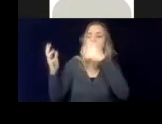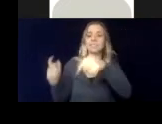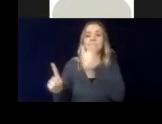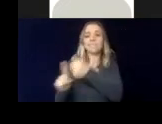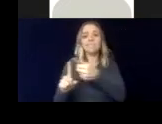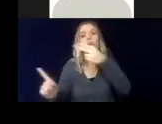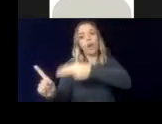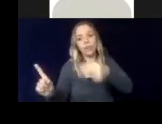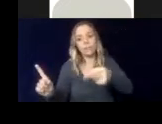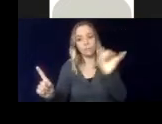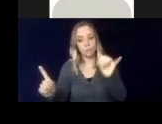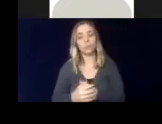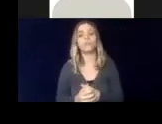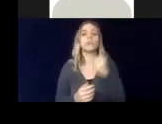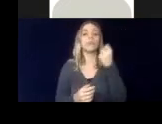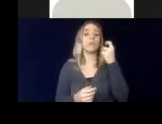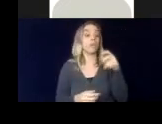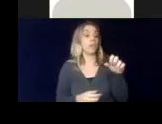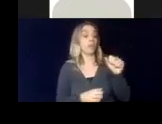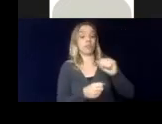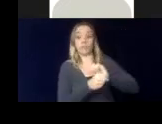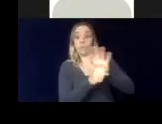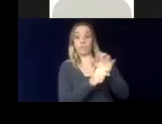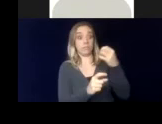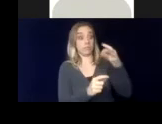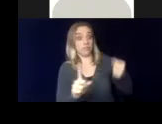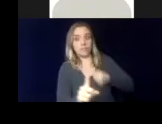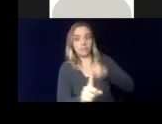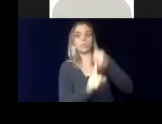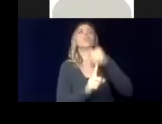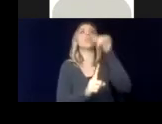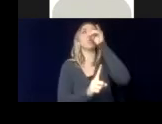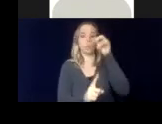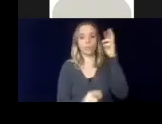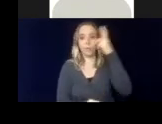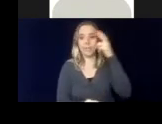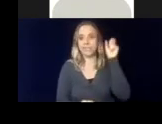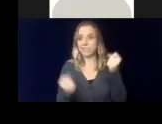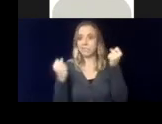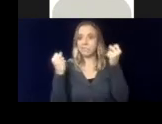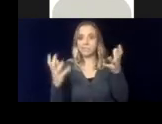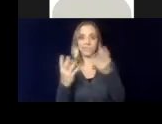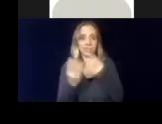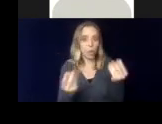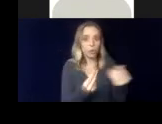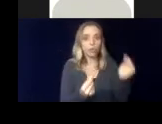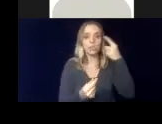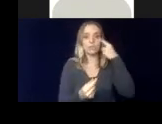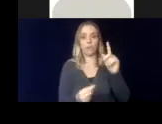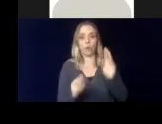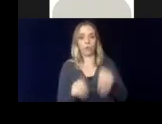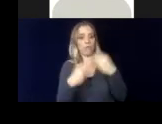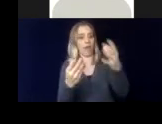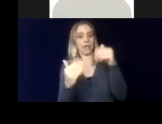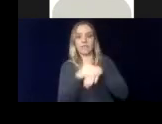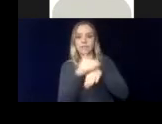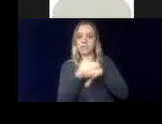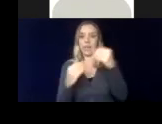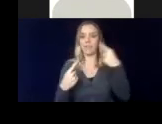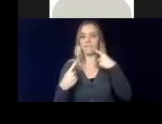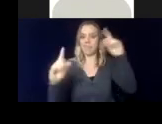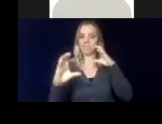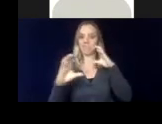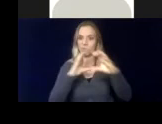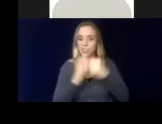pandemic, quick solutions were definitely needed to ensure that our care was both effective and accessible. The mandatory use